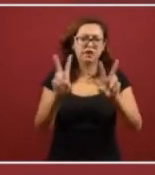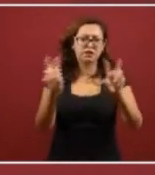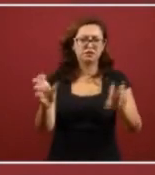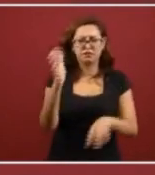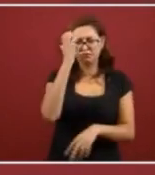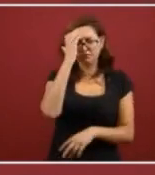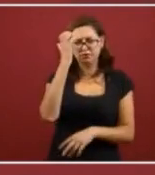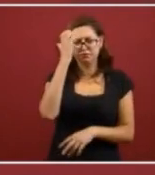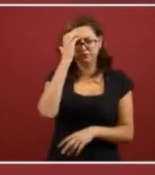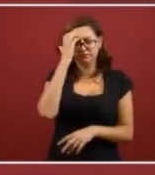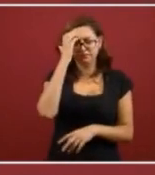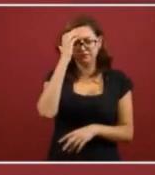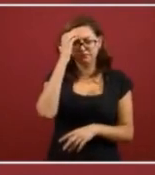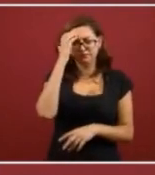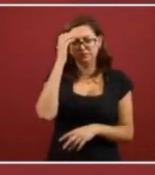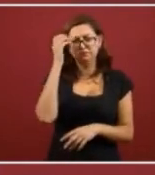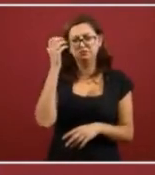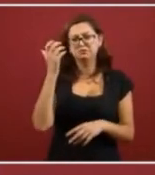matters.